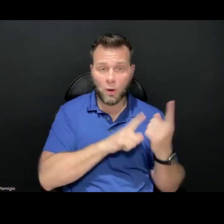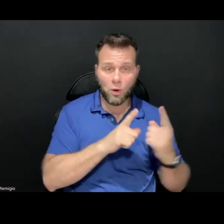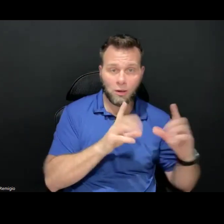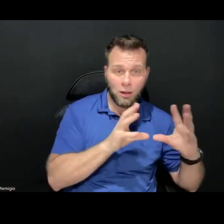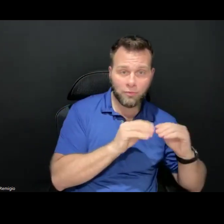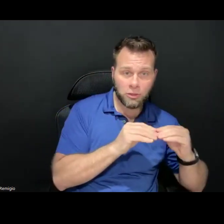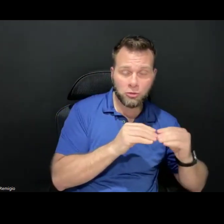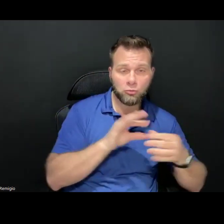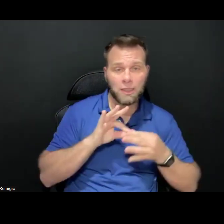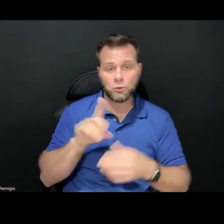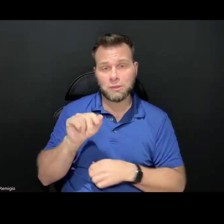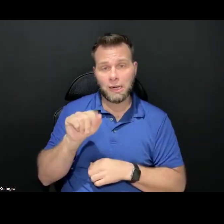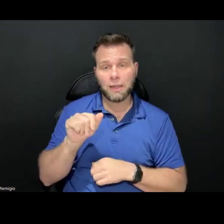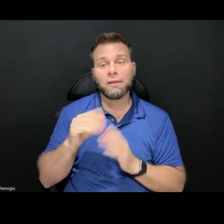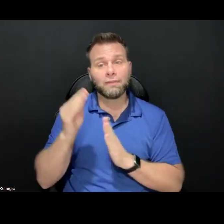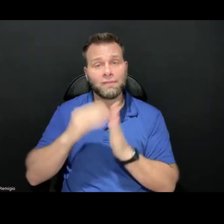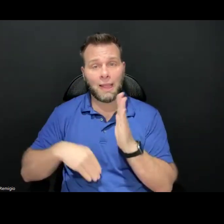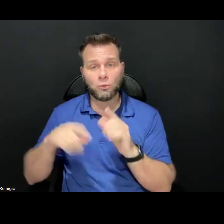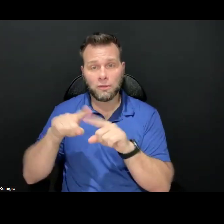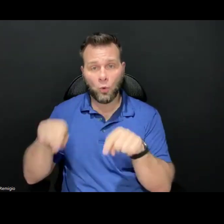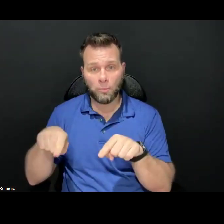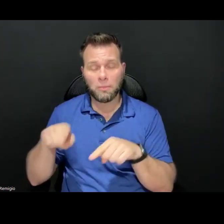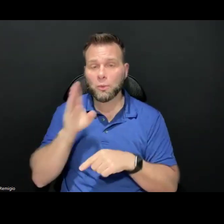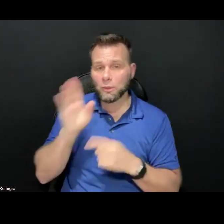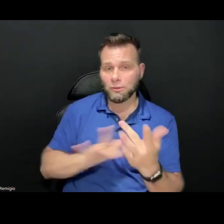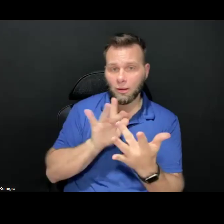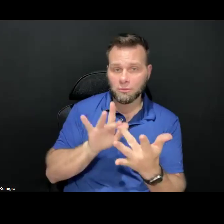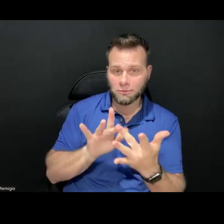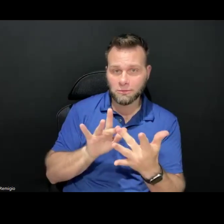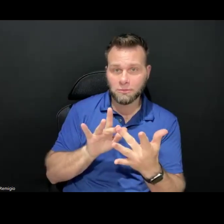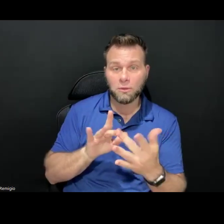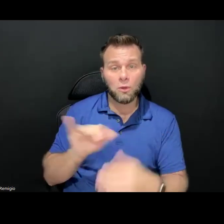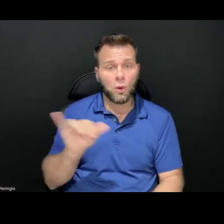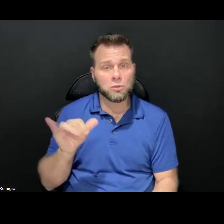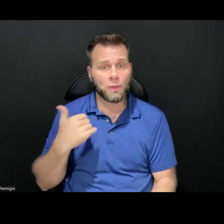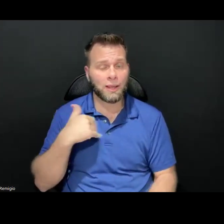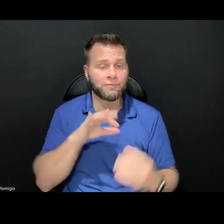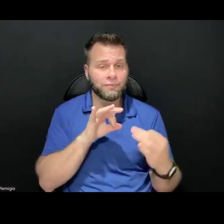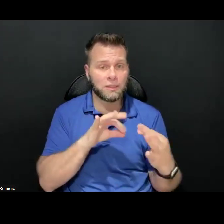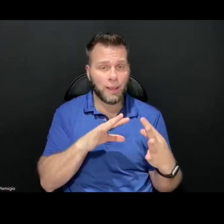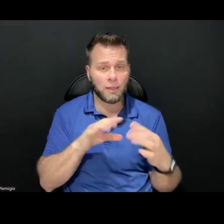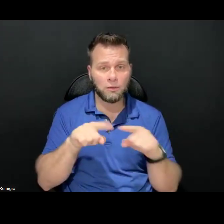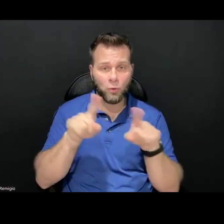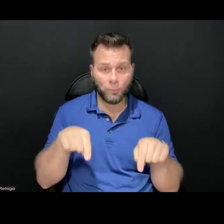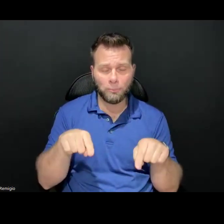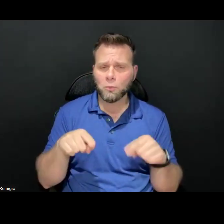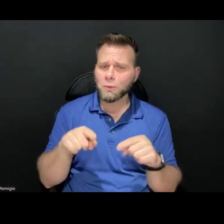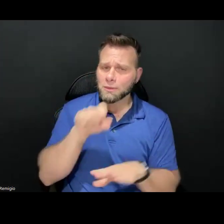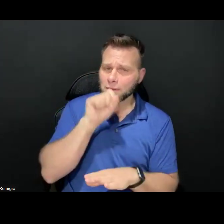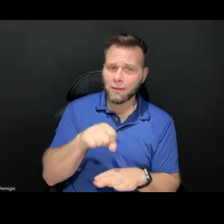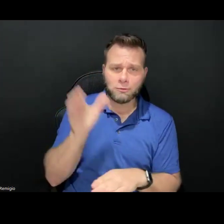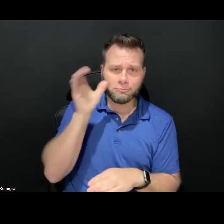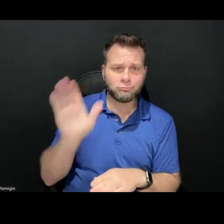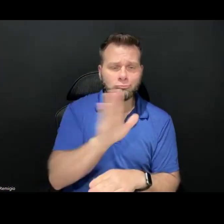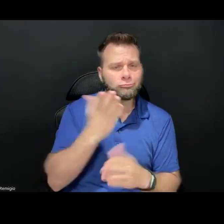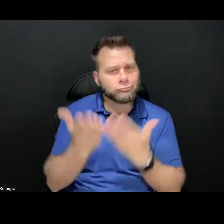fill that form and let us know, and we'll get in touch with you. And there's also a feedback form. We love to hear your suggestions and how